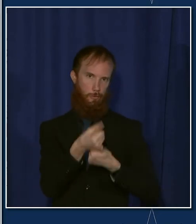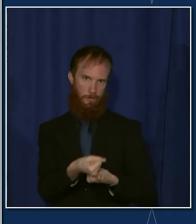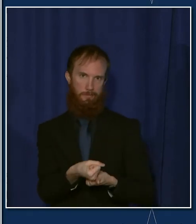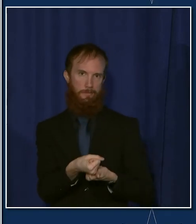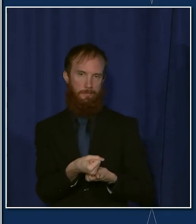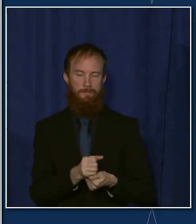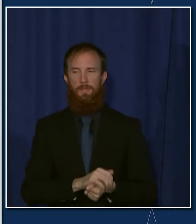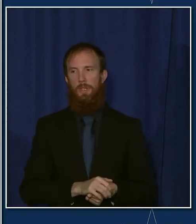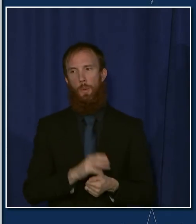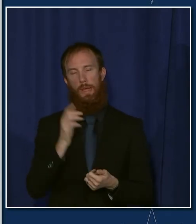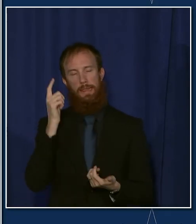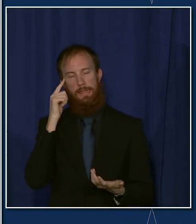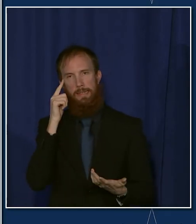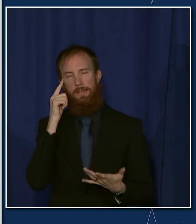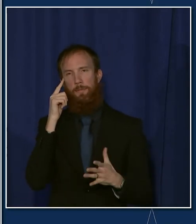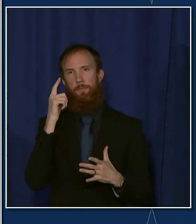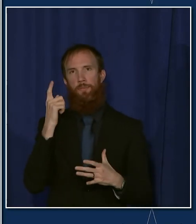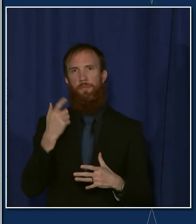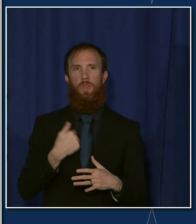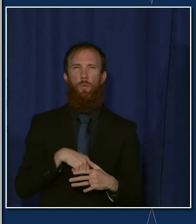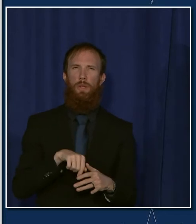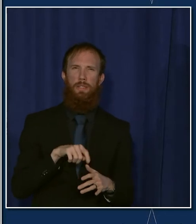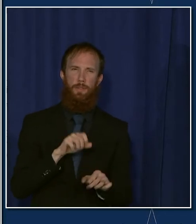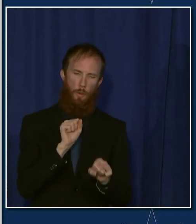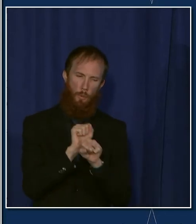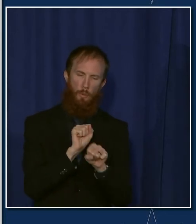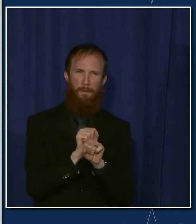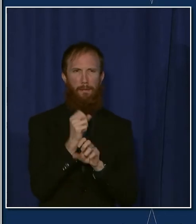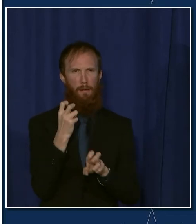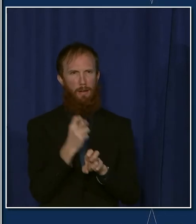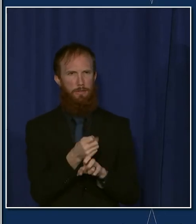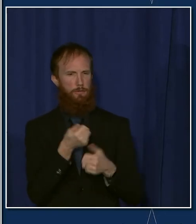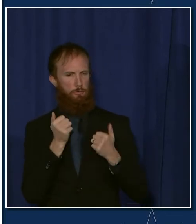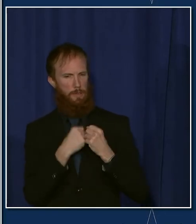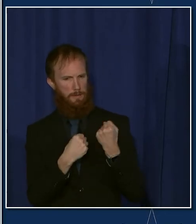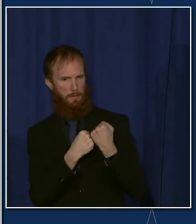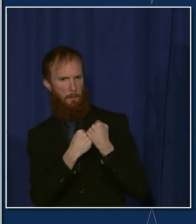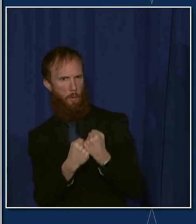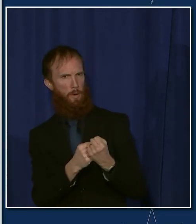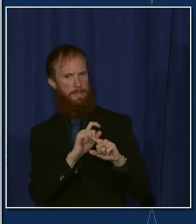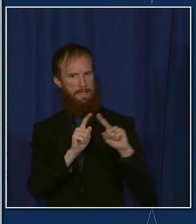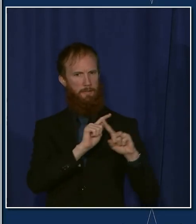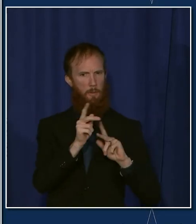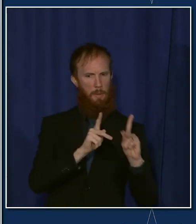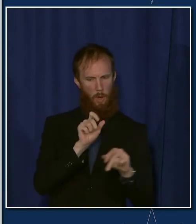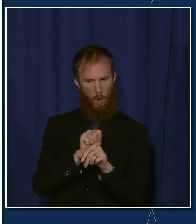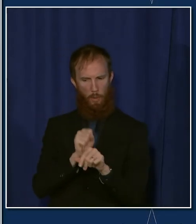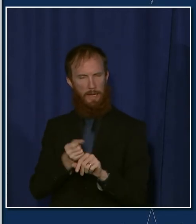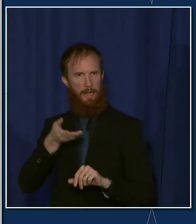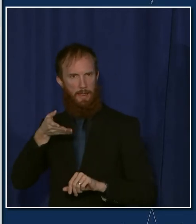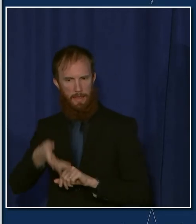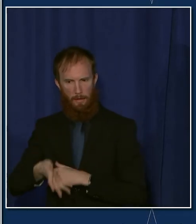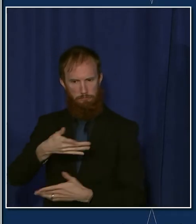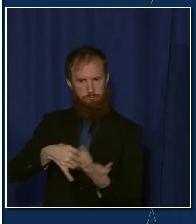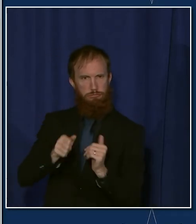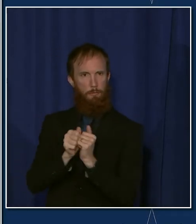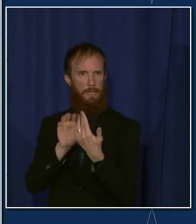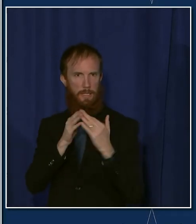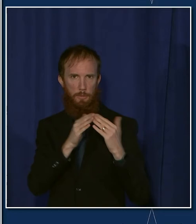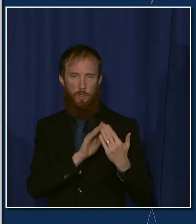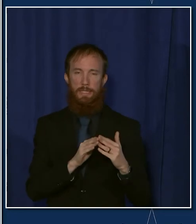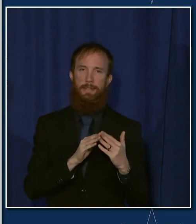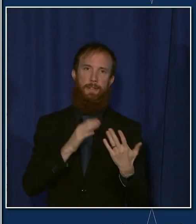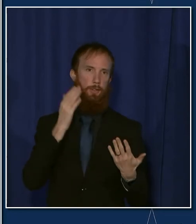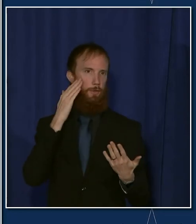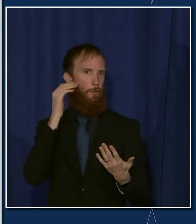think, we continue to really work and support the community partners who are doing the amazing work on the ground every